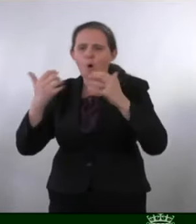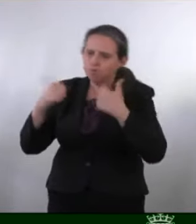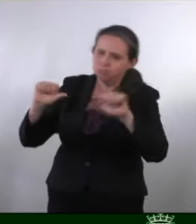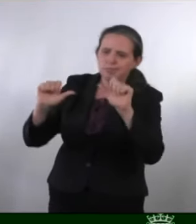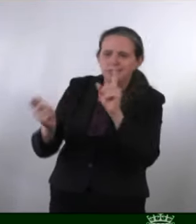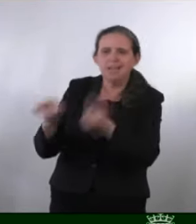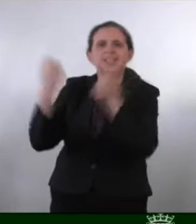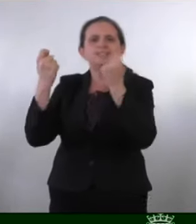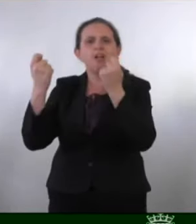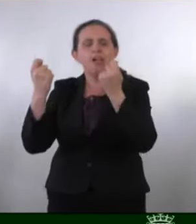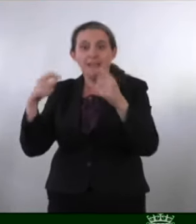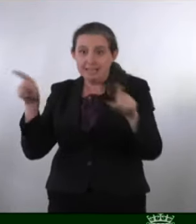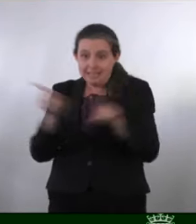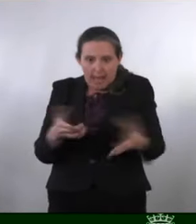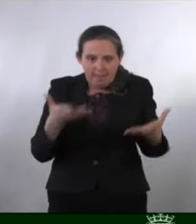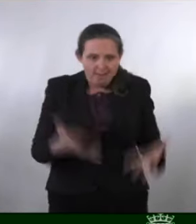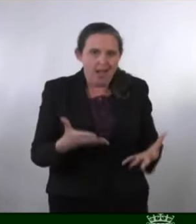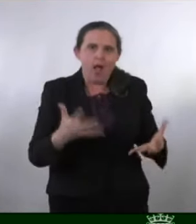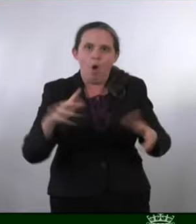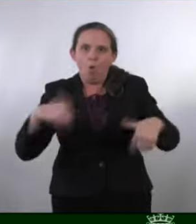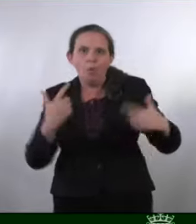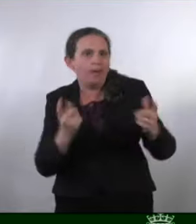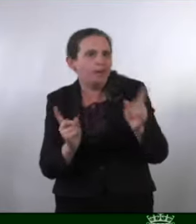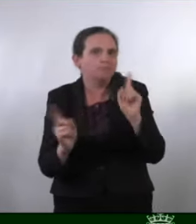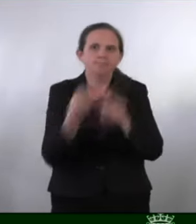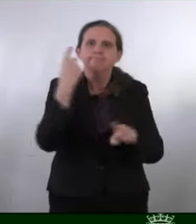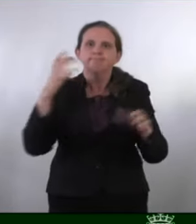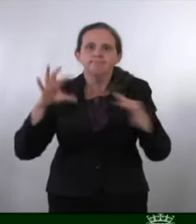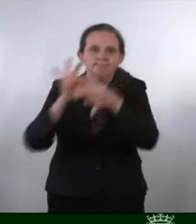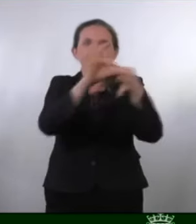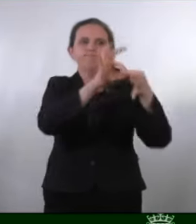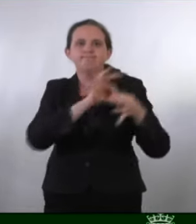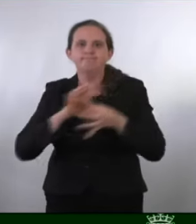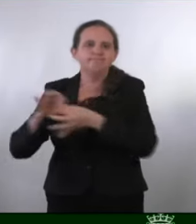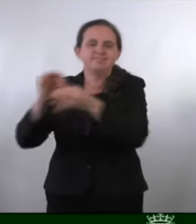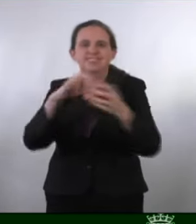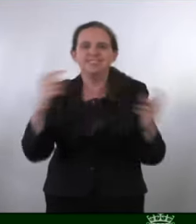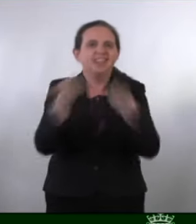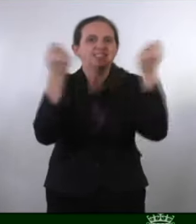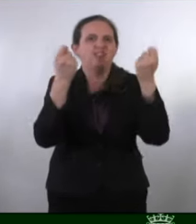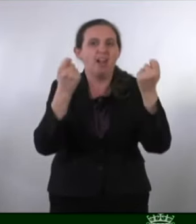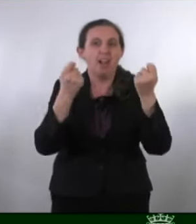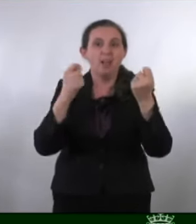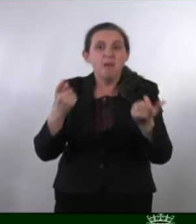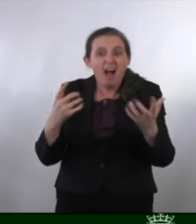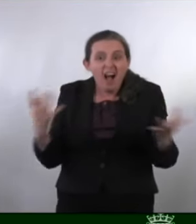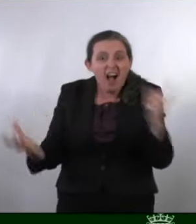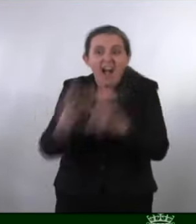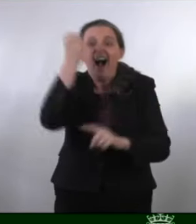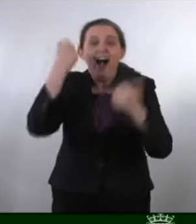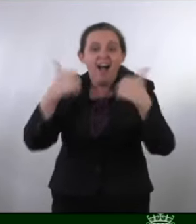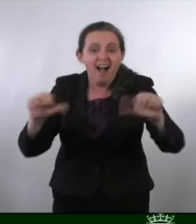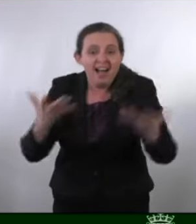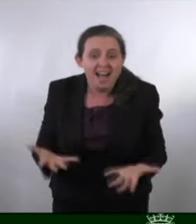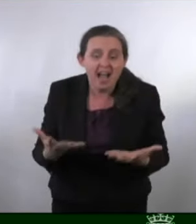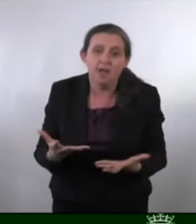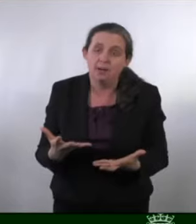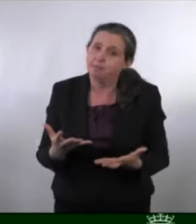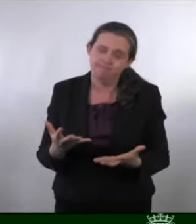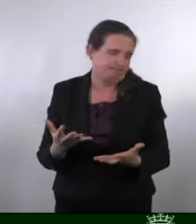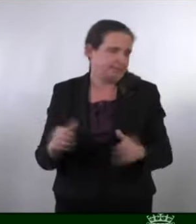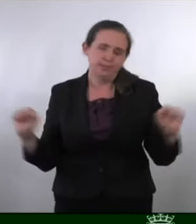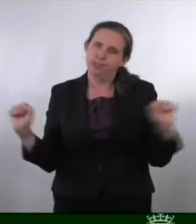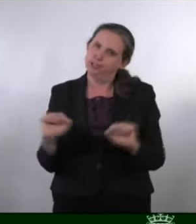grateful. But the hard truth, Mr. Speaker, is that we're not there yet. First, we must get through winter